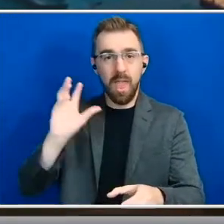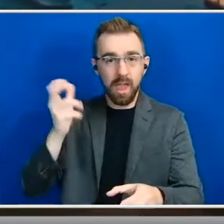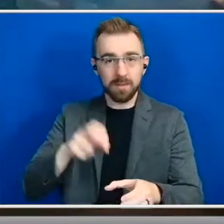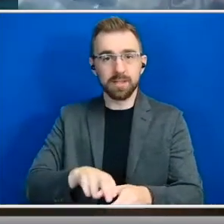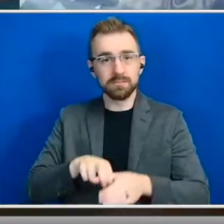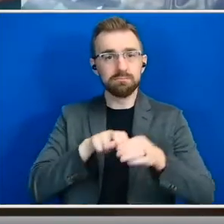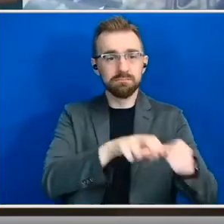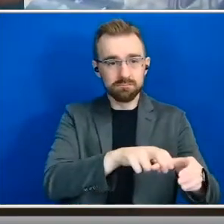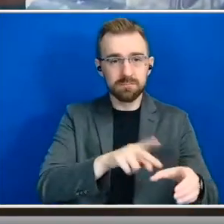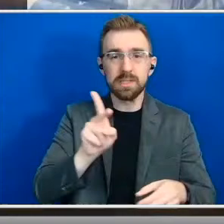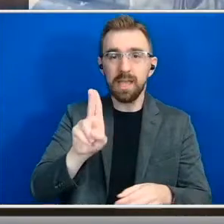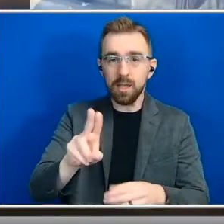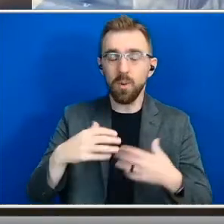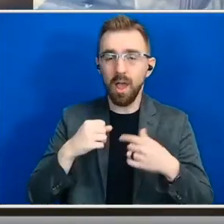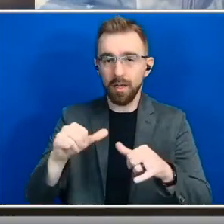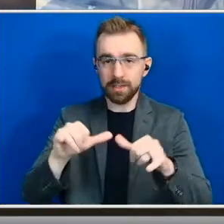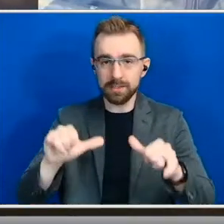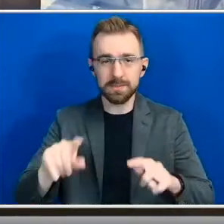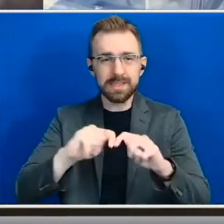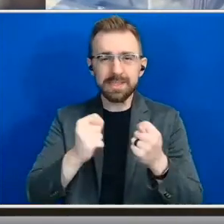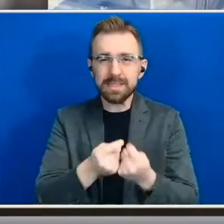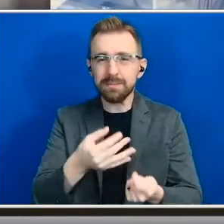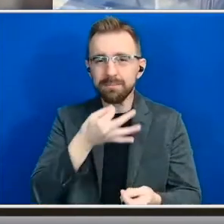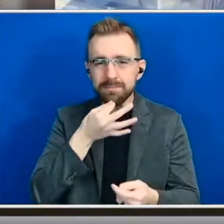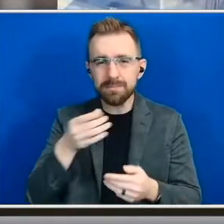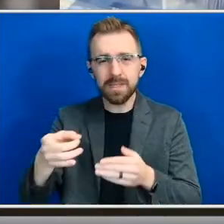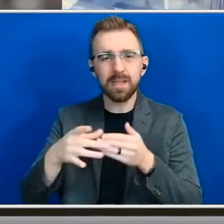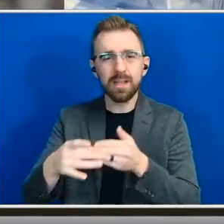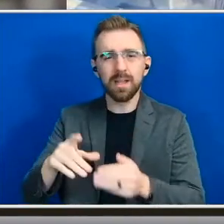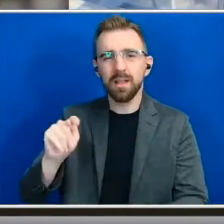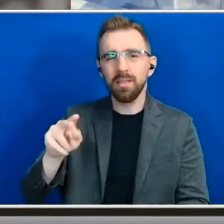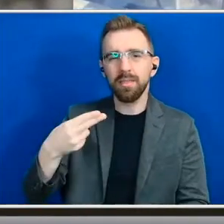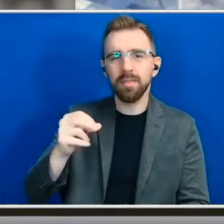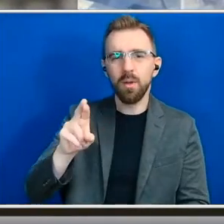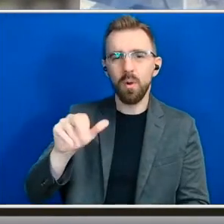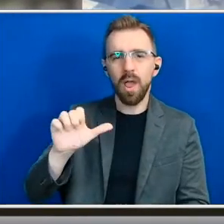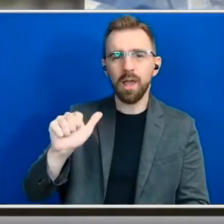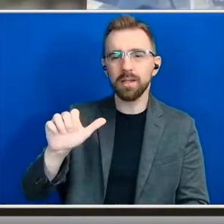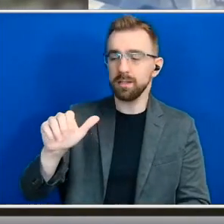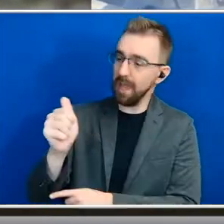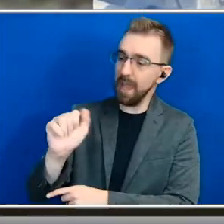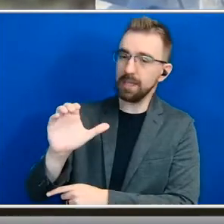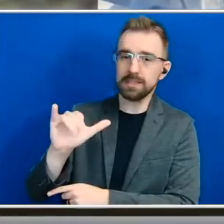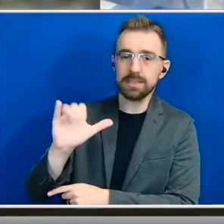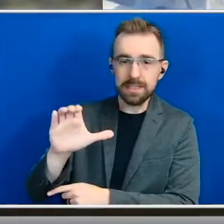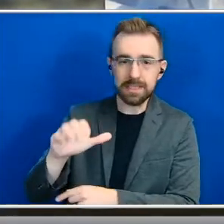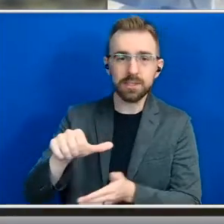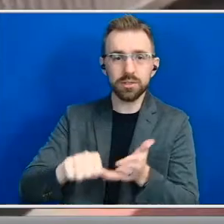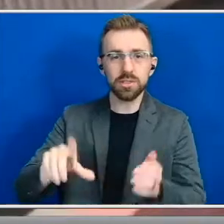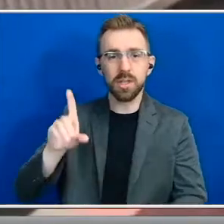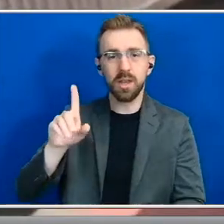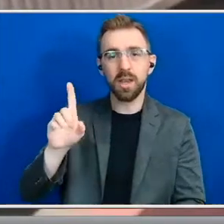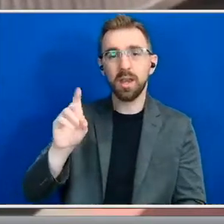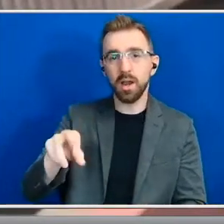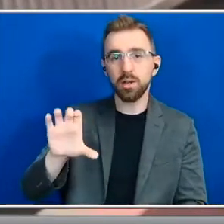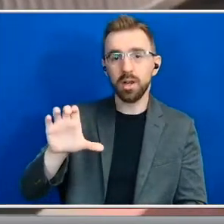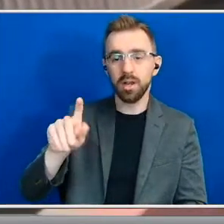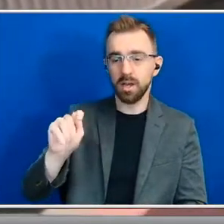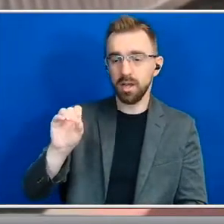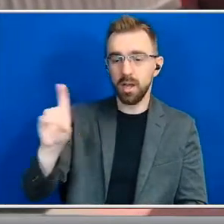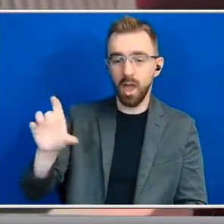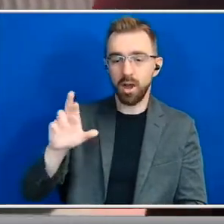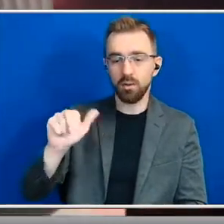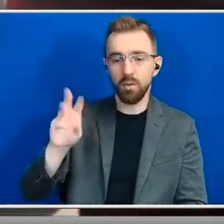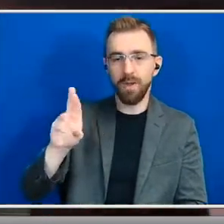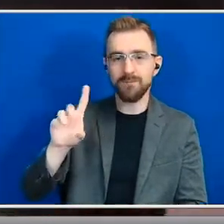where a team of experts led by thoracic surgeon Dr. Todd Crawford would save Steve's life. Once I got up on the floor,